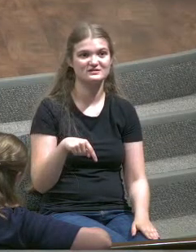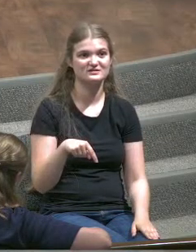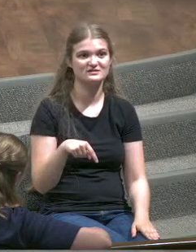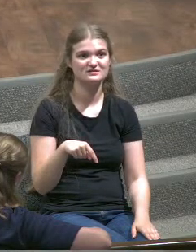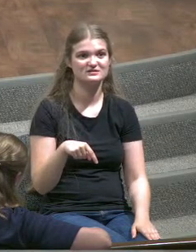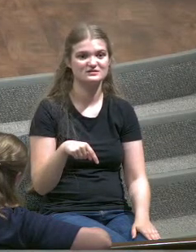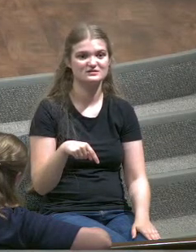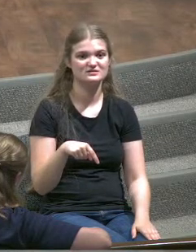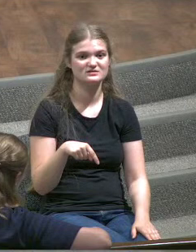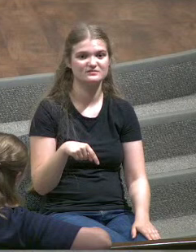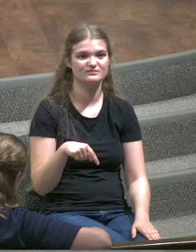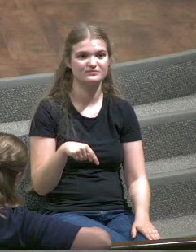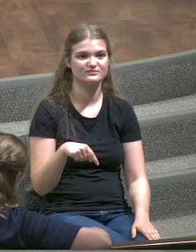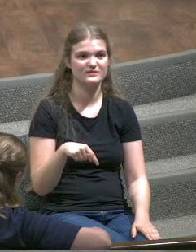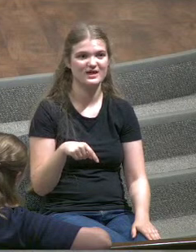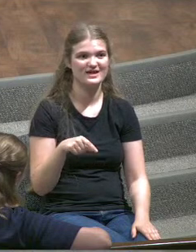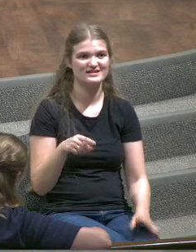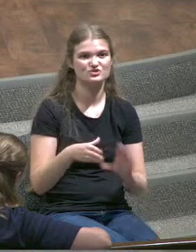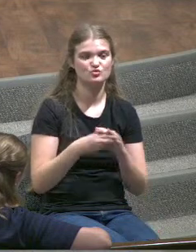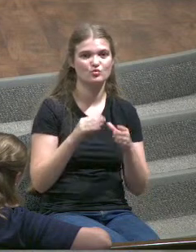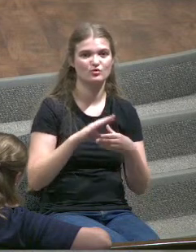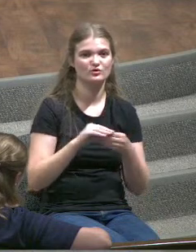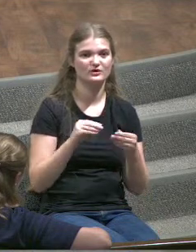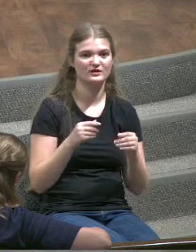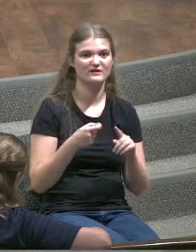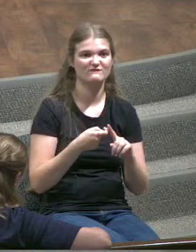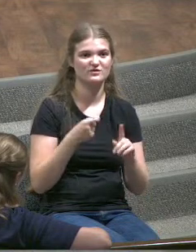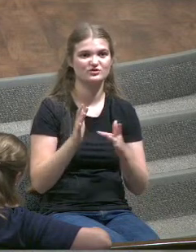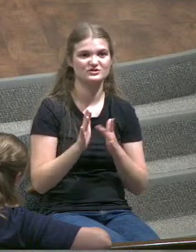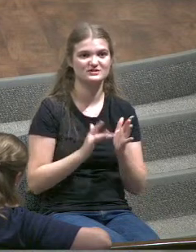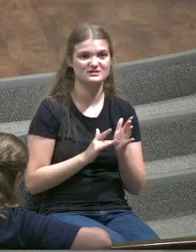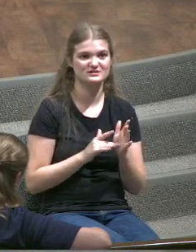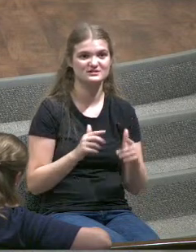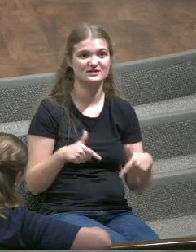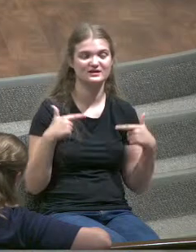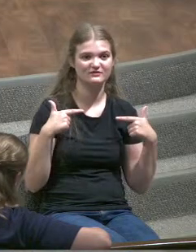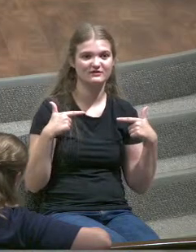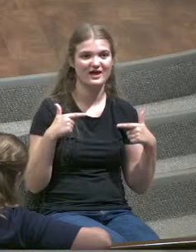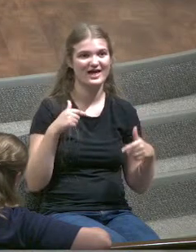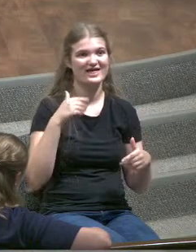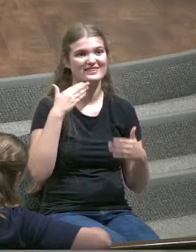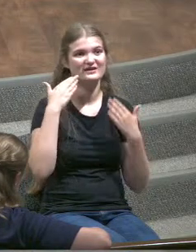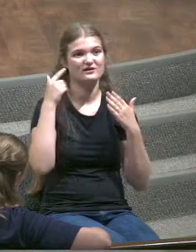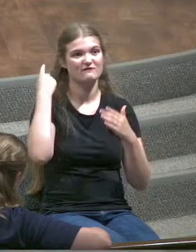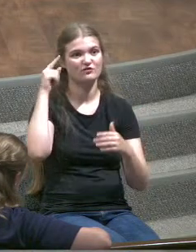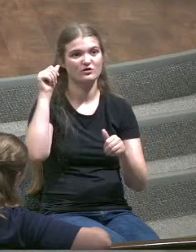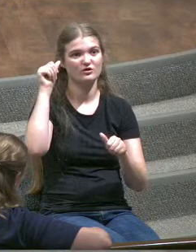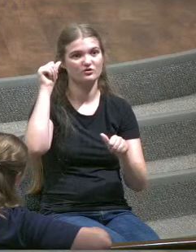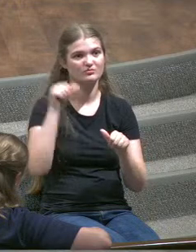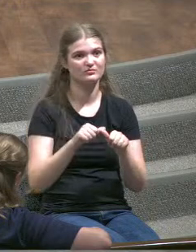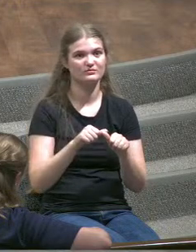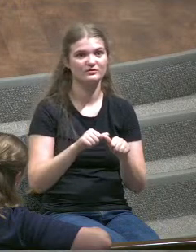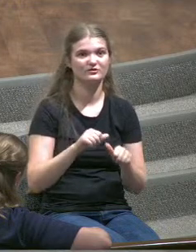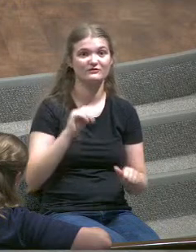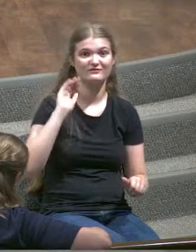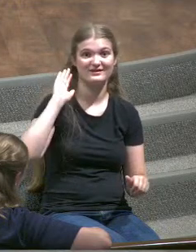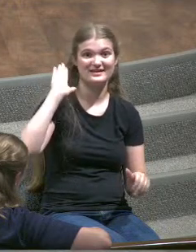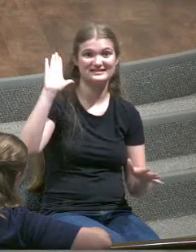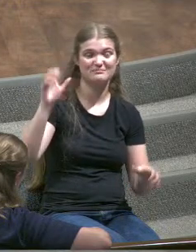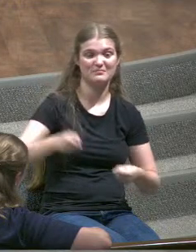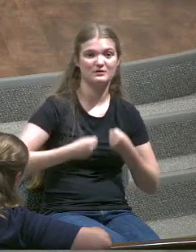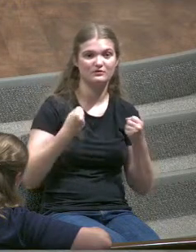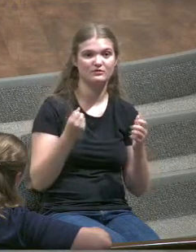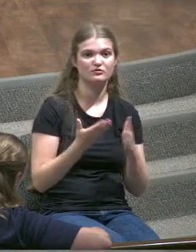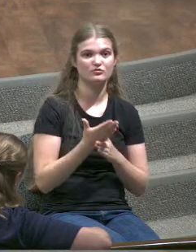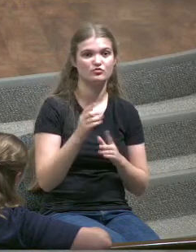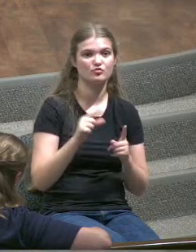recording of this event in the life of Your Son when He was here on this earth. Thank You for the reminder of His power through the